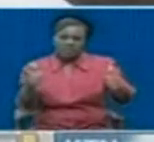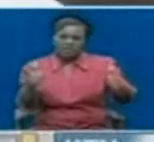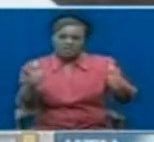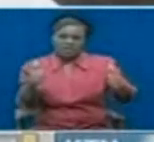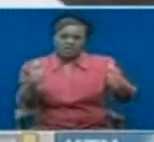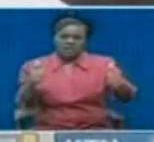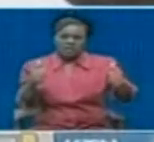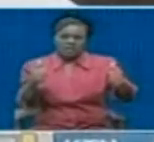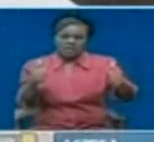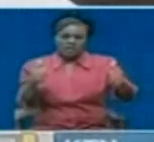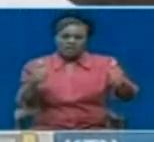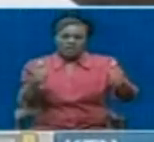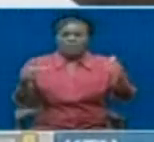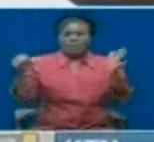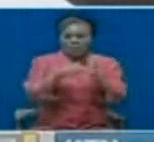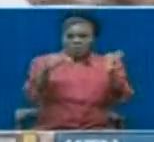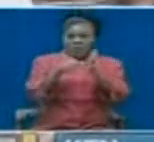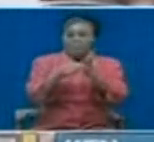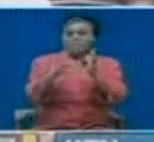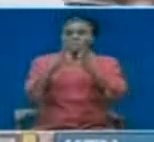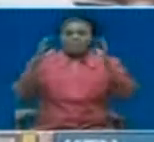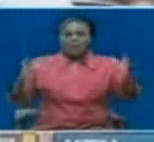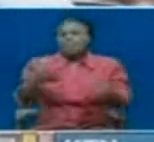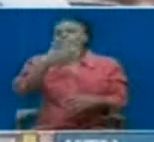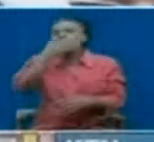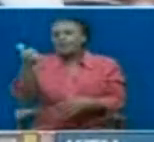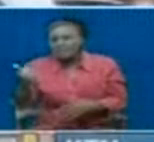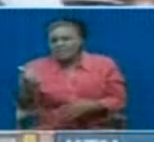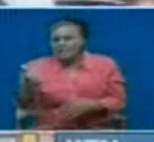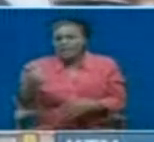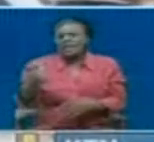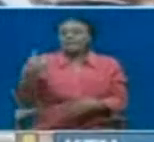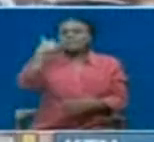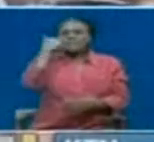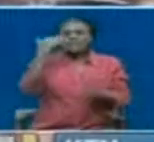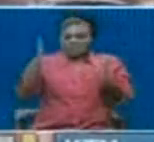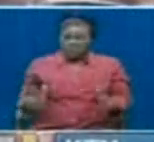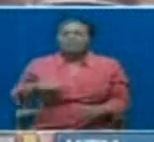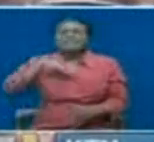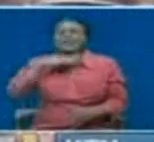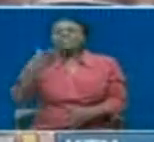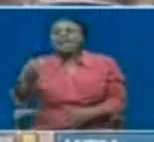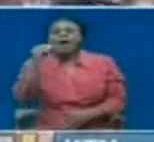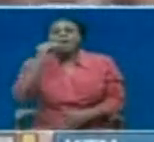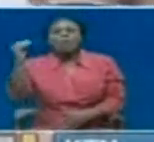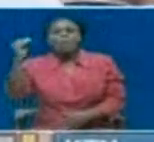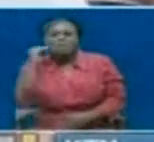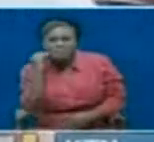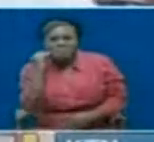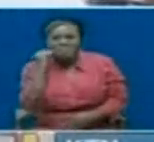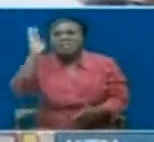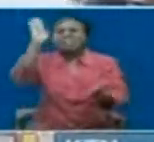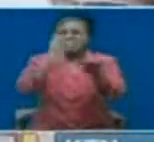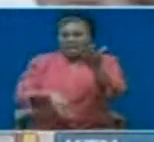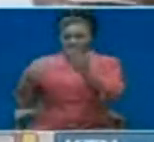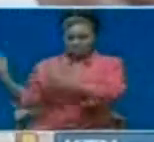to jump into the crisis level. It's better for a patient to die at home then be